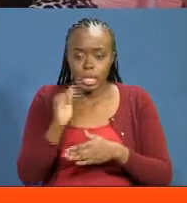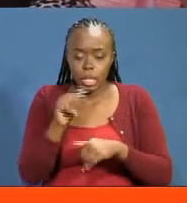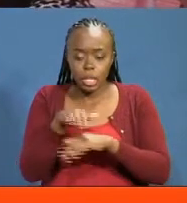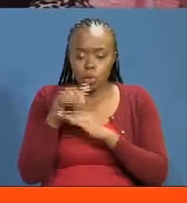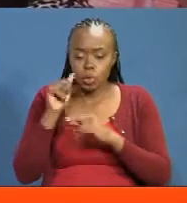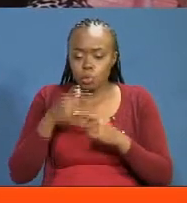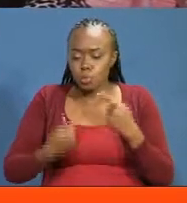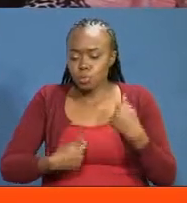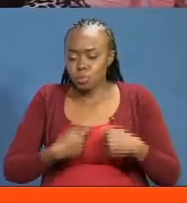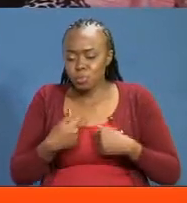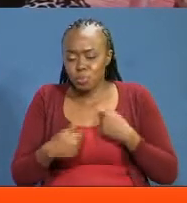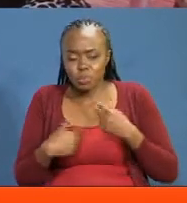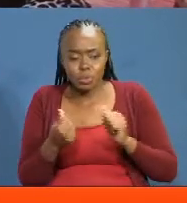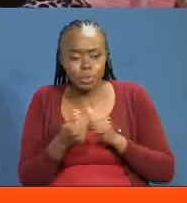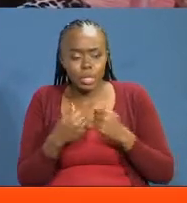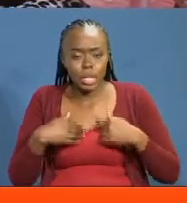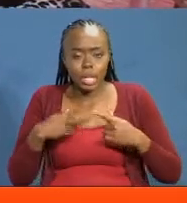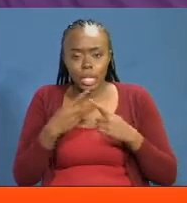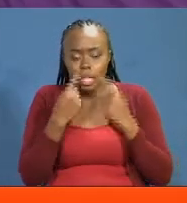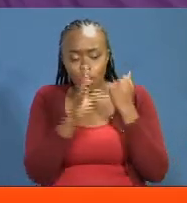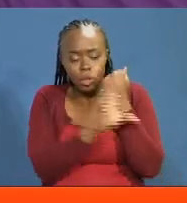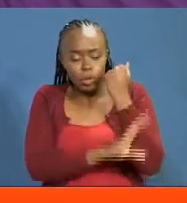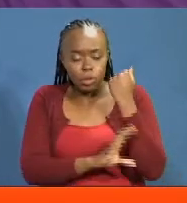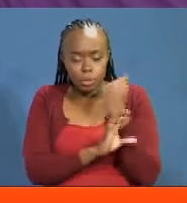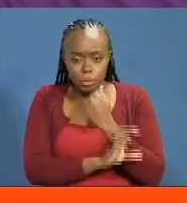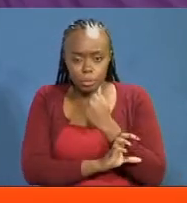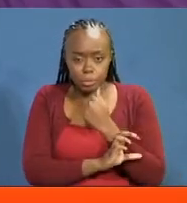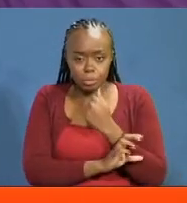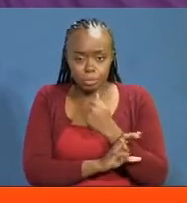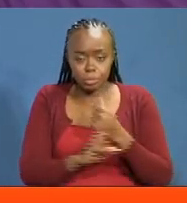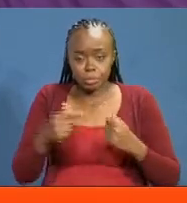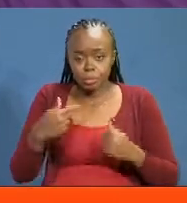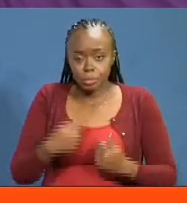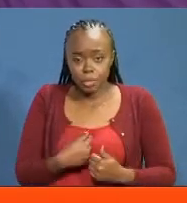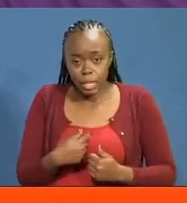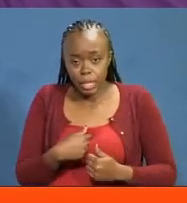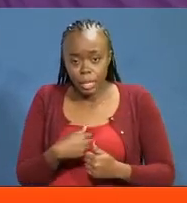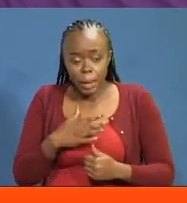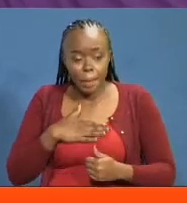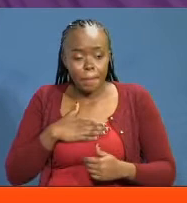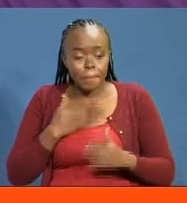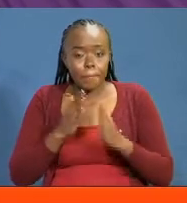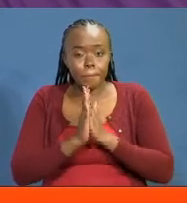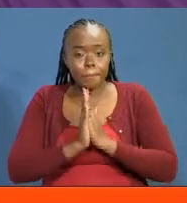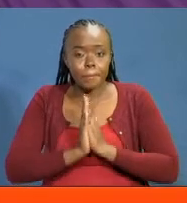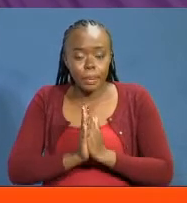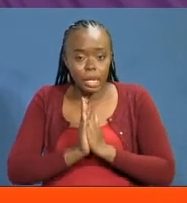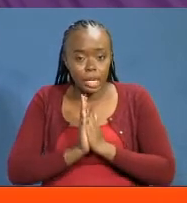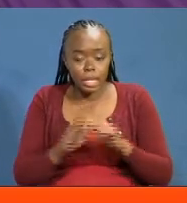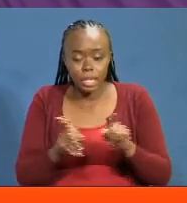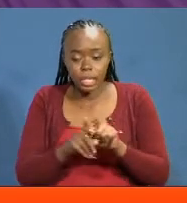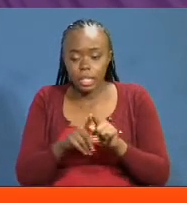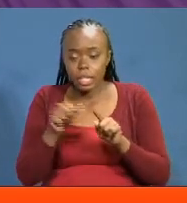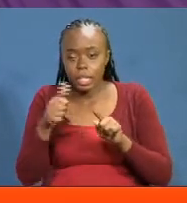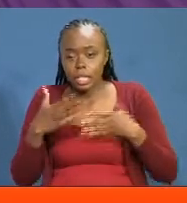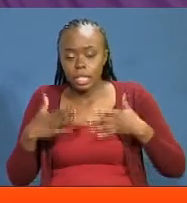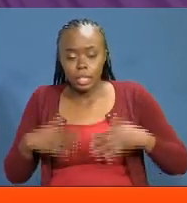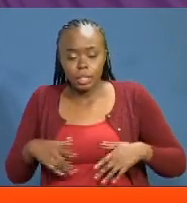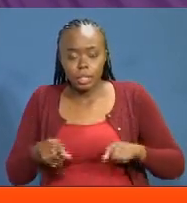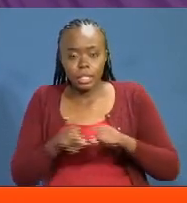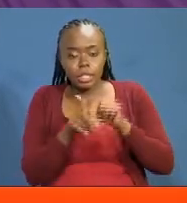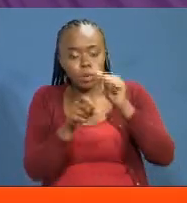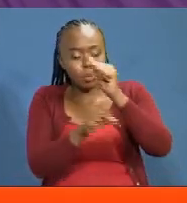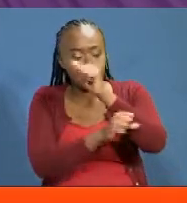selfish interest for the sake of the country. Mimi obiragu na Wakristo tumuniuge